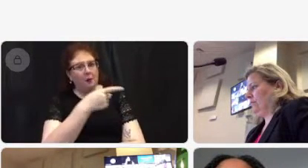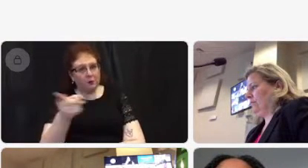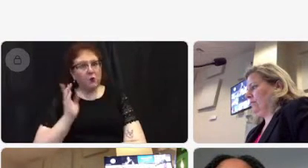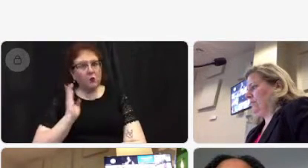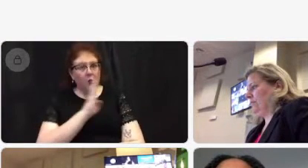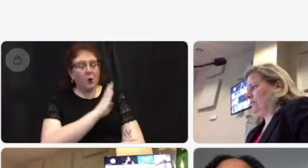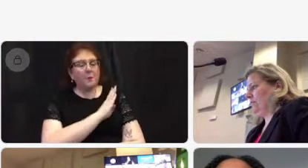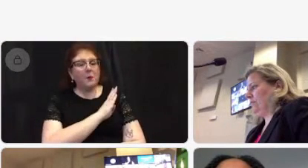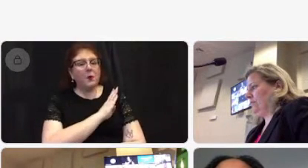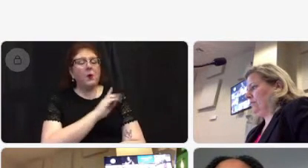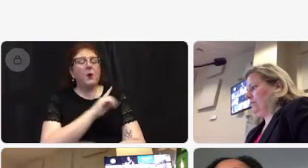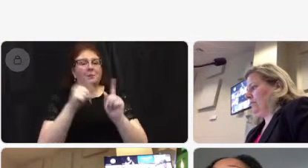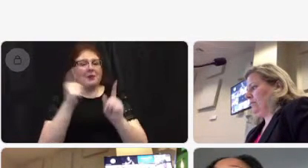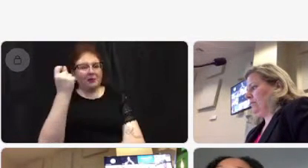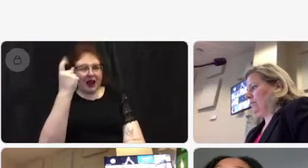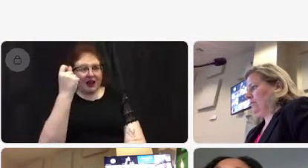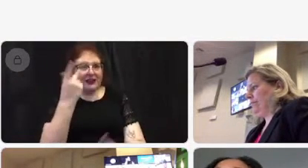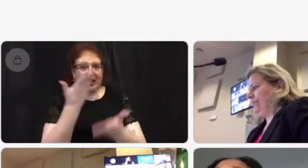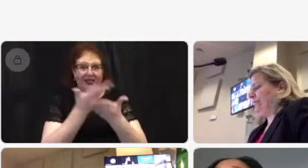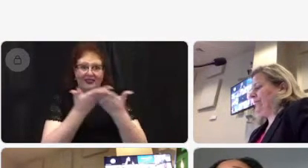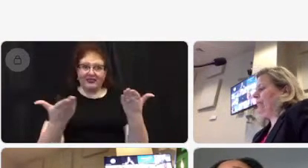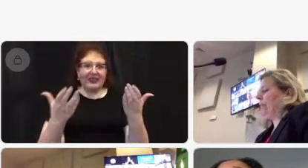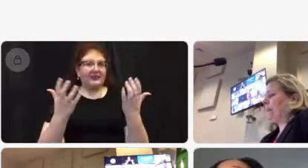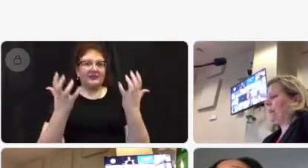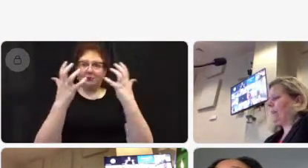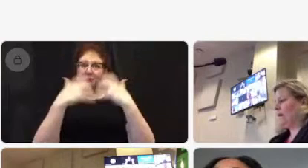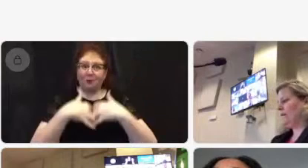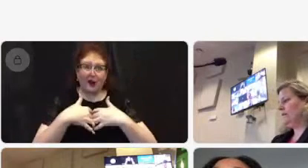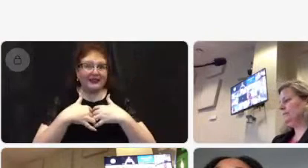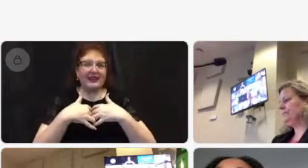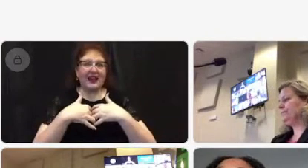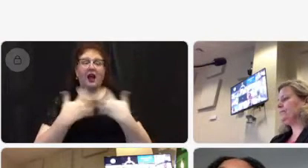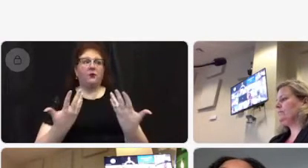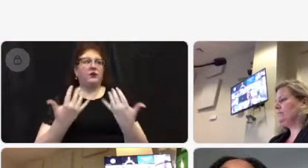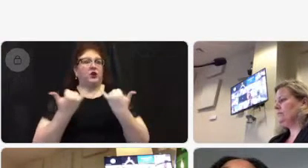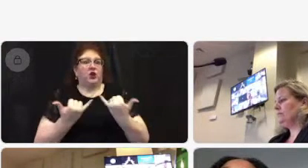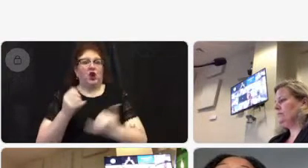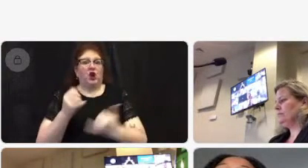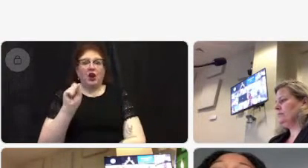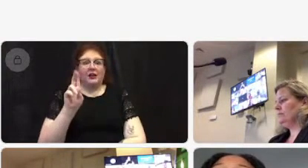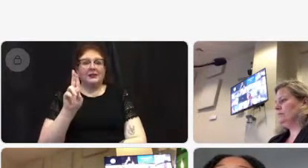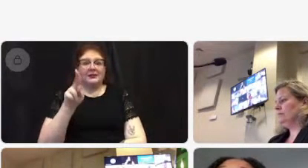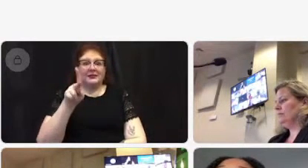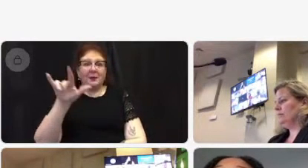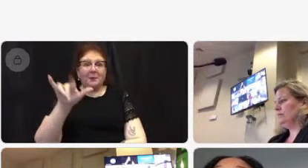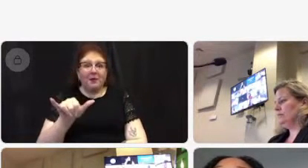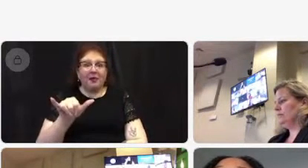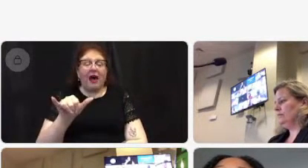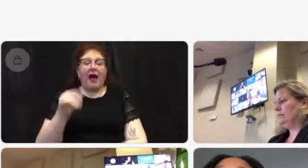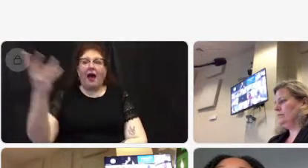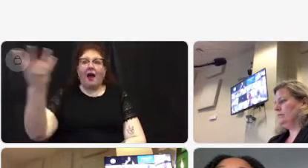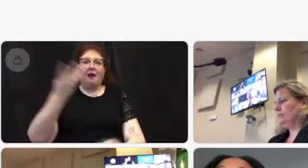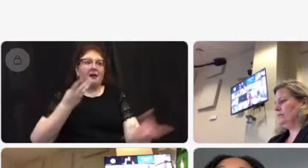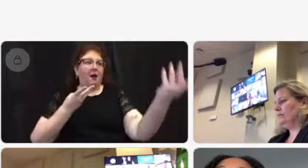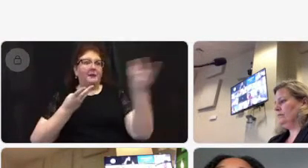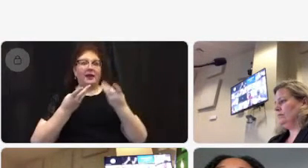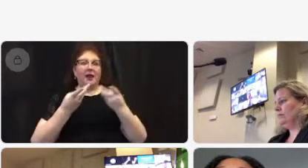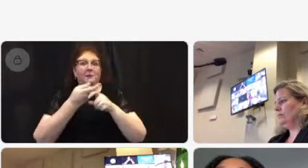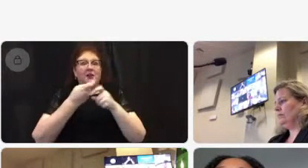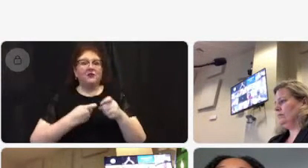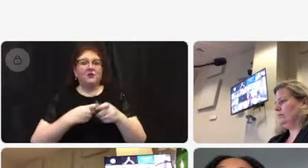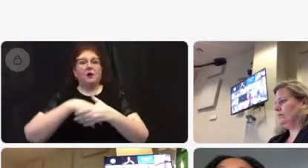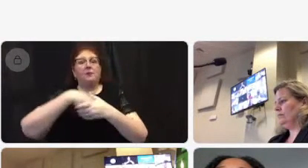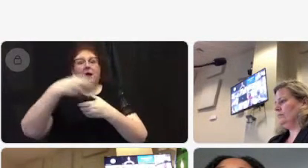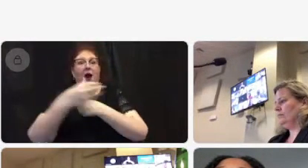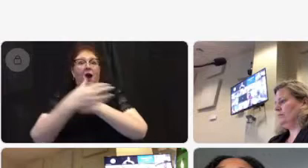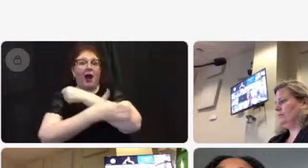when things break down as it relates to the current supply with different things that are coming from across the country and out the